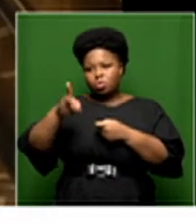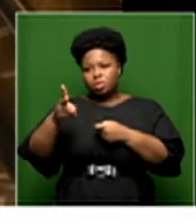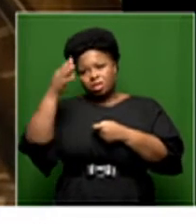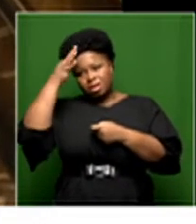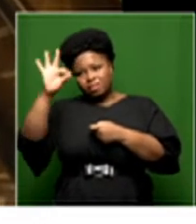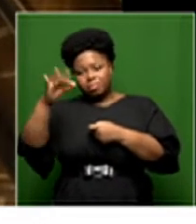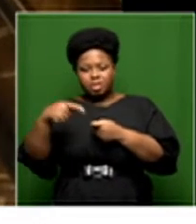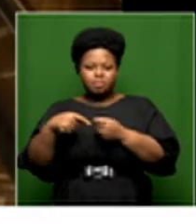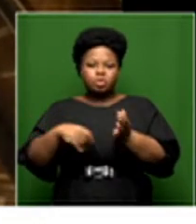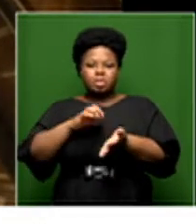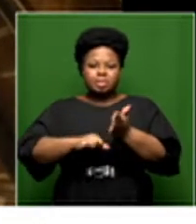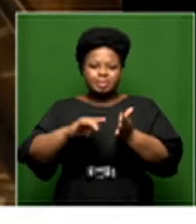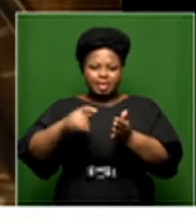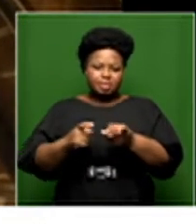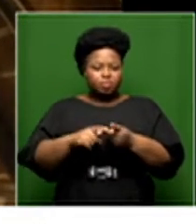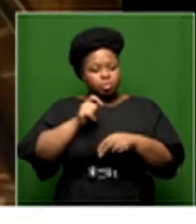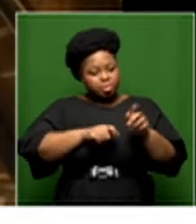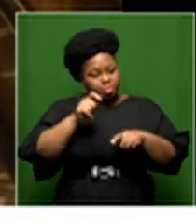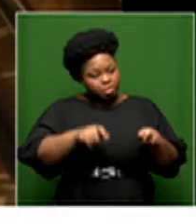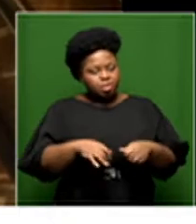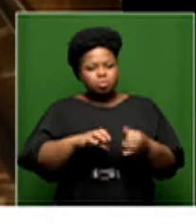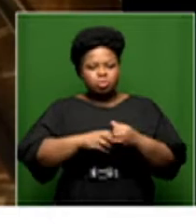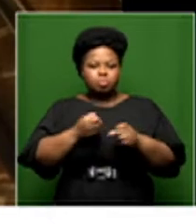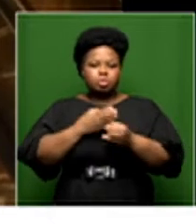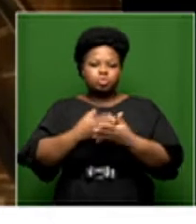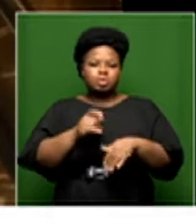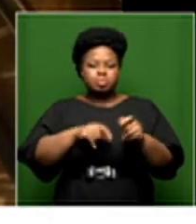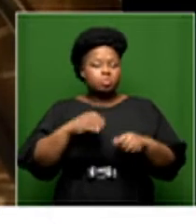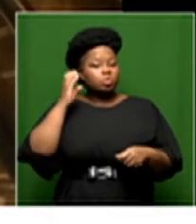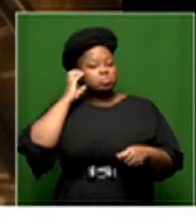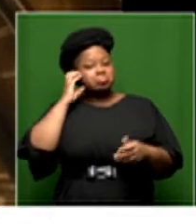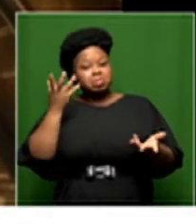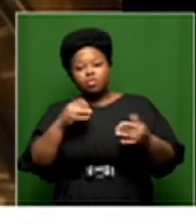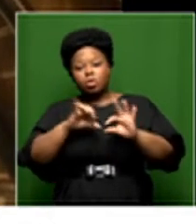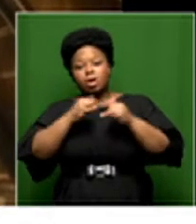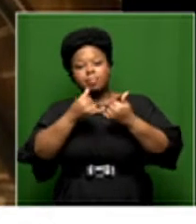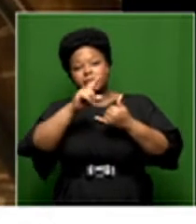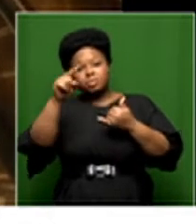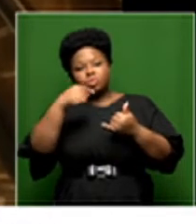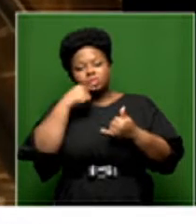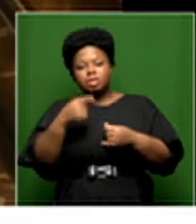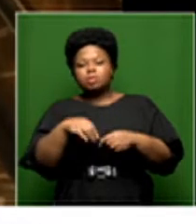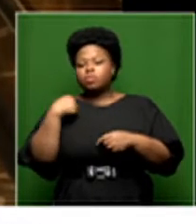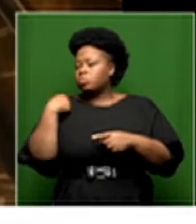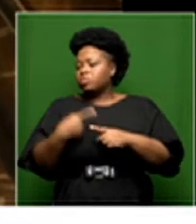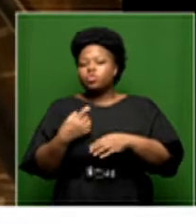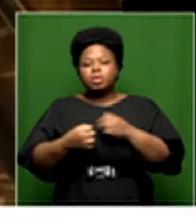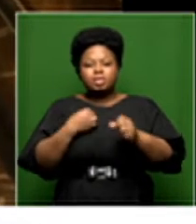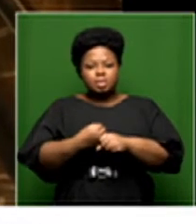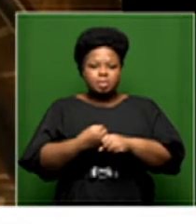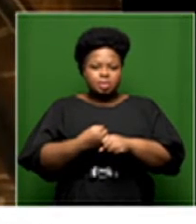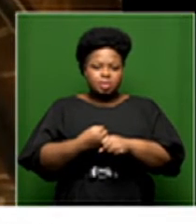of the government, tax incentives on the public side, and getting the mobile carriers on board to say, hey, for the last X amount of years, we've